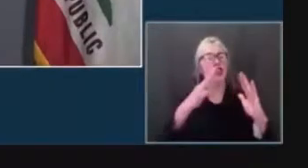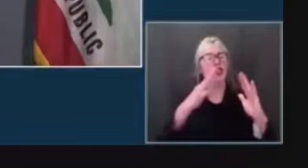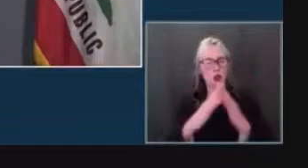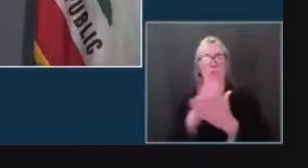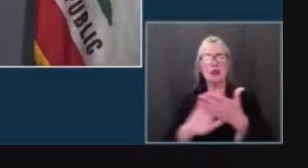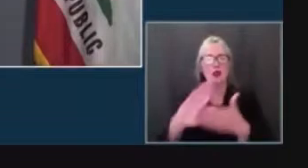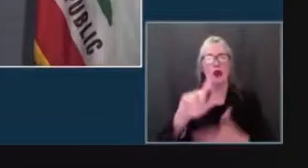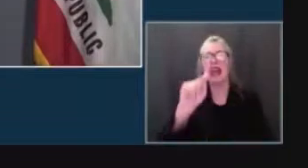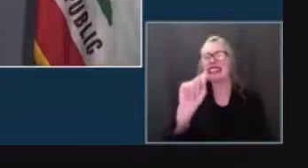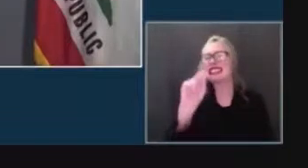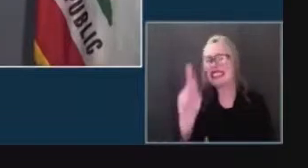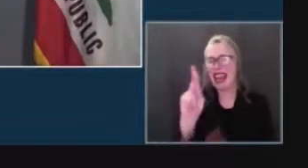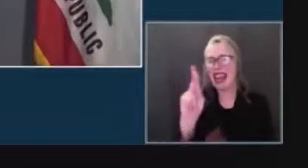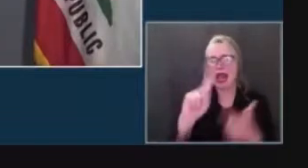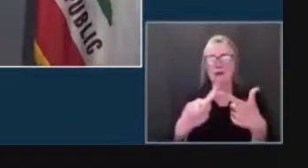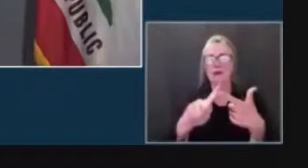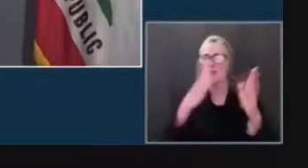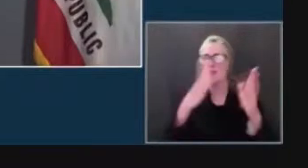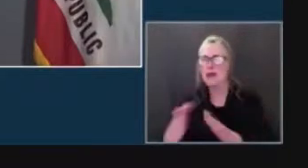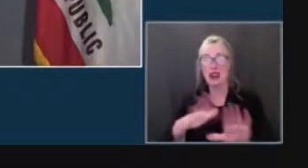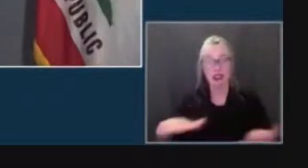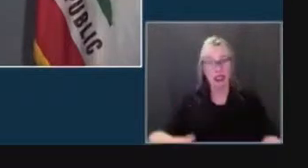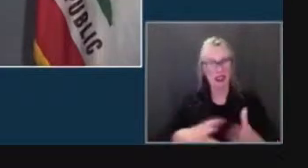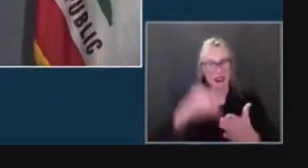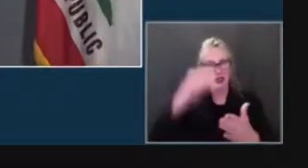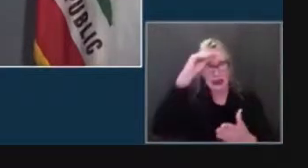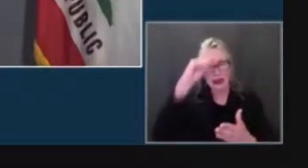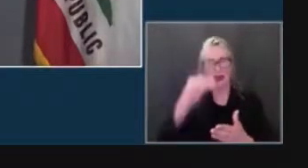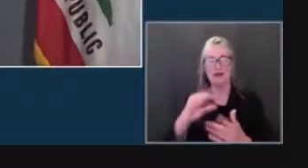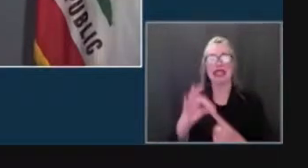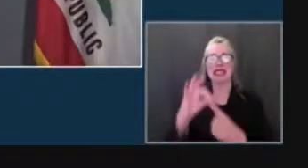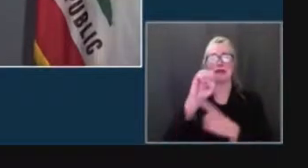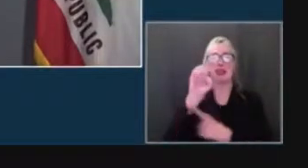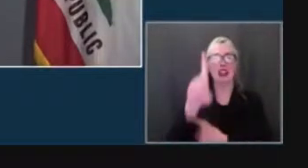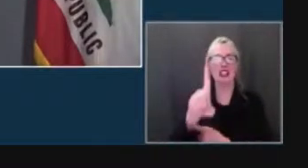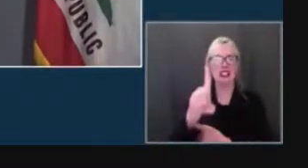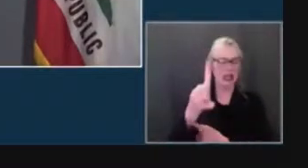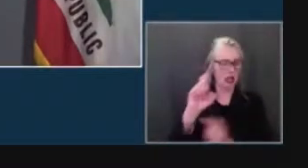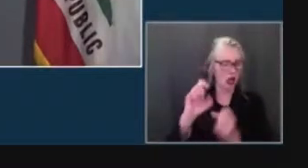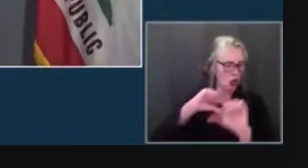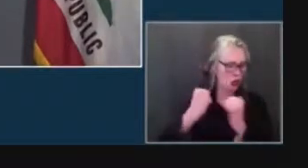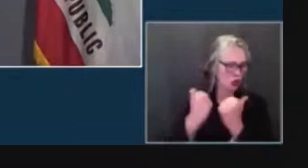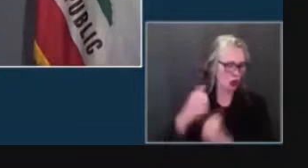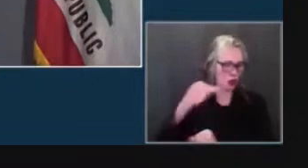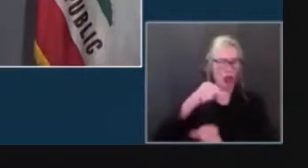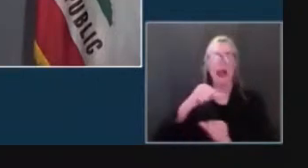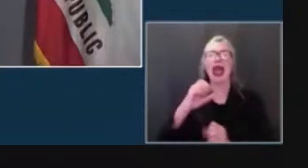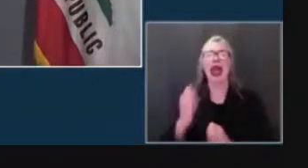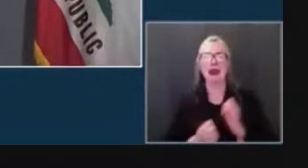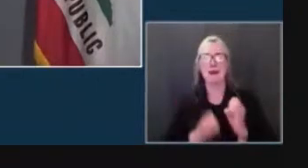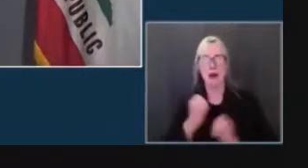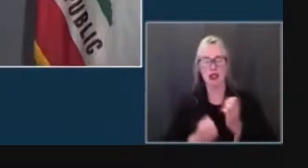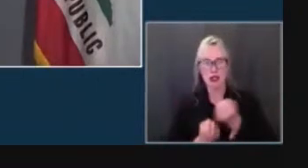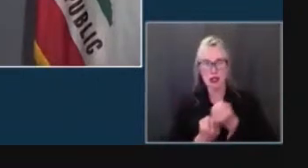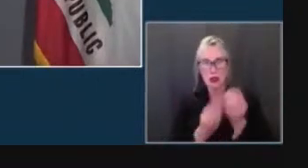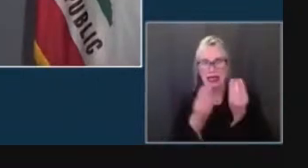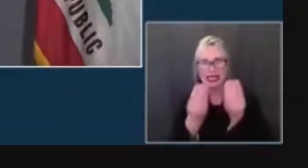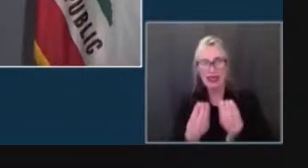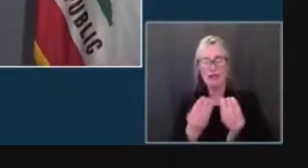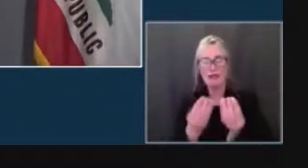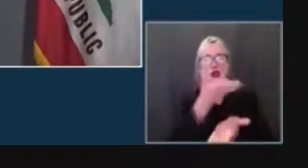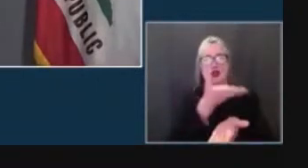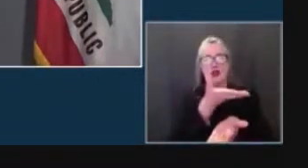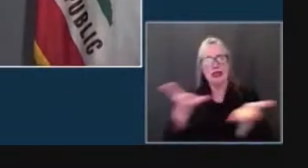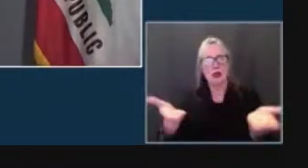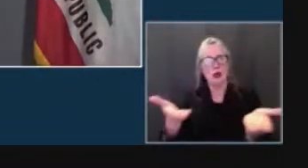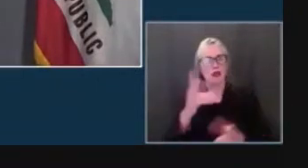schools, transitional kindergarten to prepare children for learning, special education, and social and emotional support to provide resources for